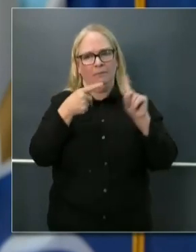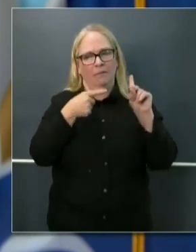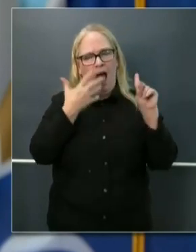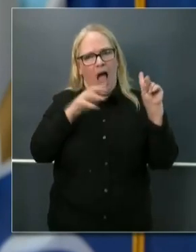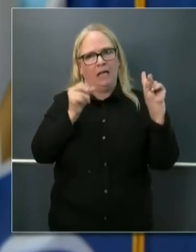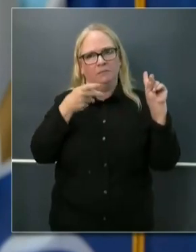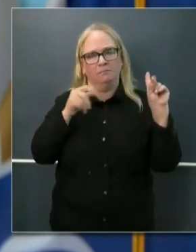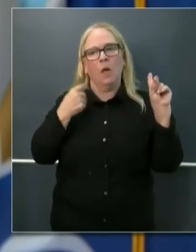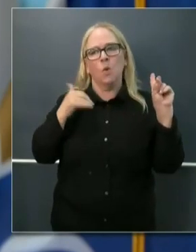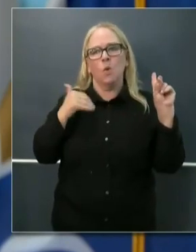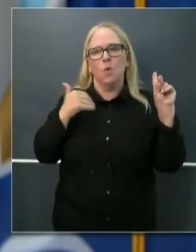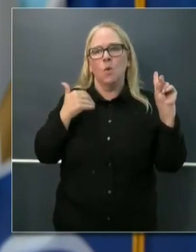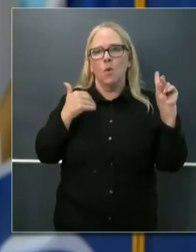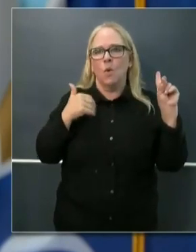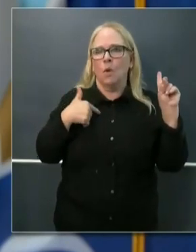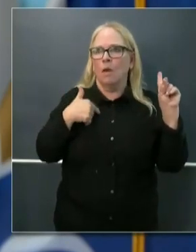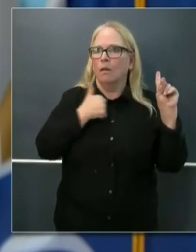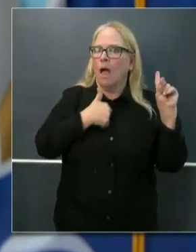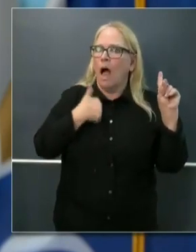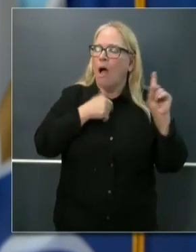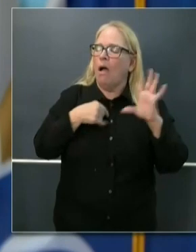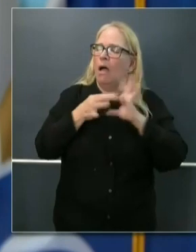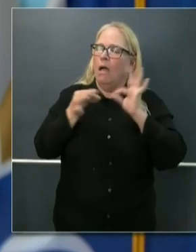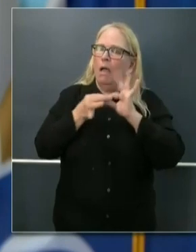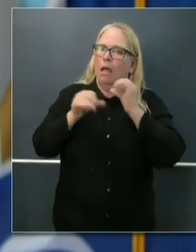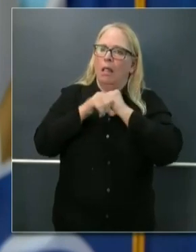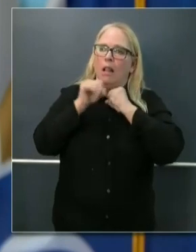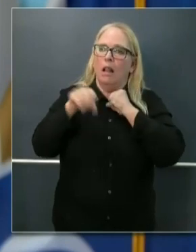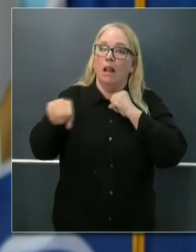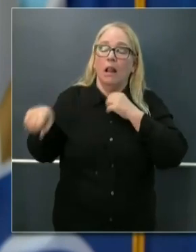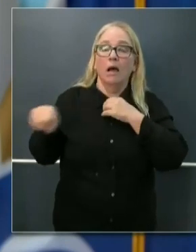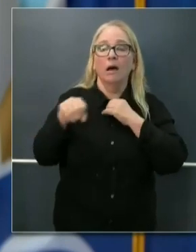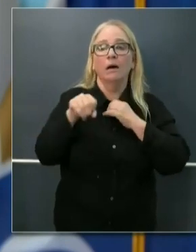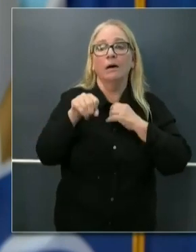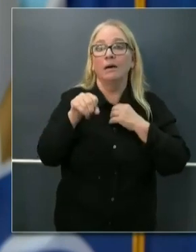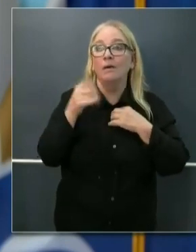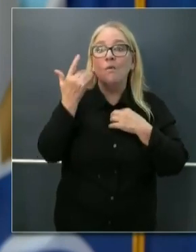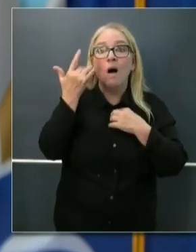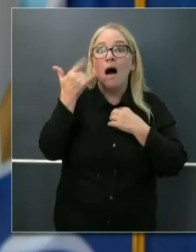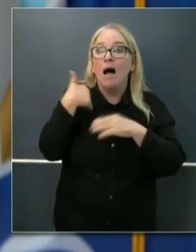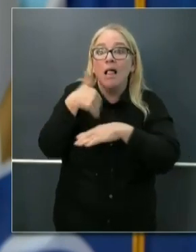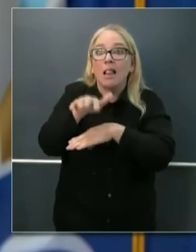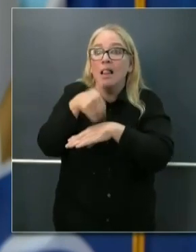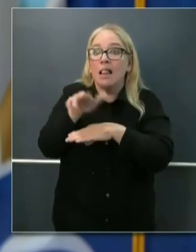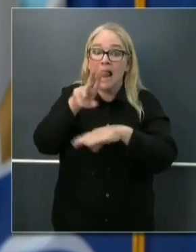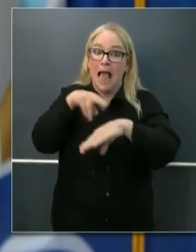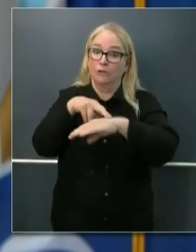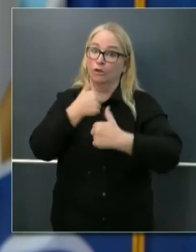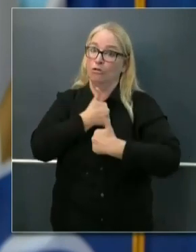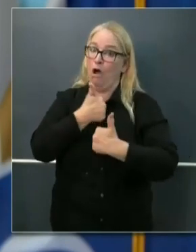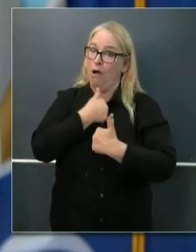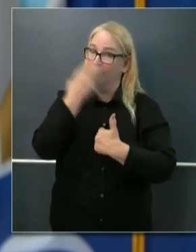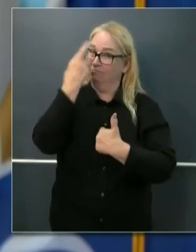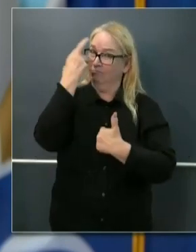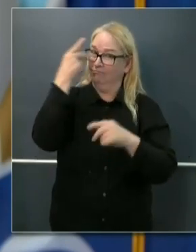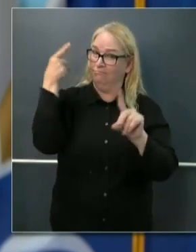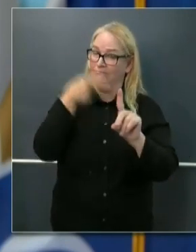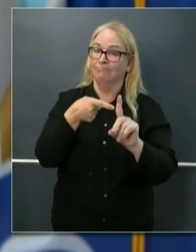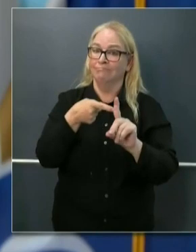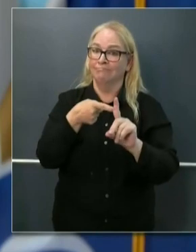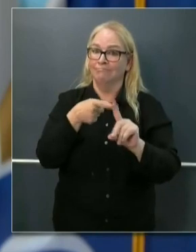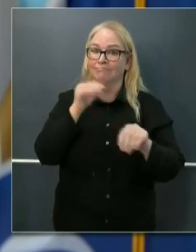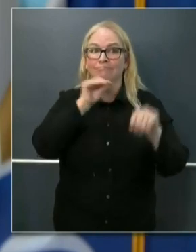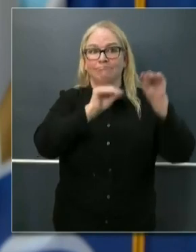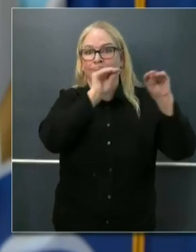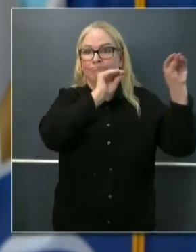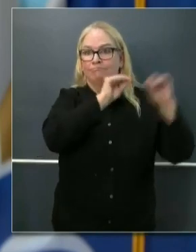forgive me the long-windedness, but the answer to your question is the reason why we deployed on Sunday, Monday, the National Guard and those medical